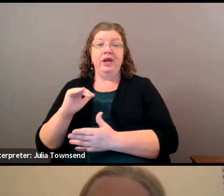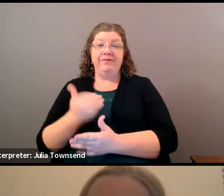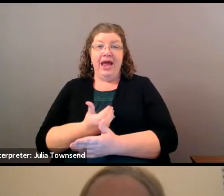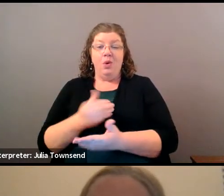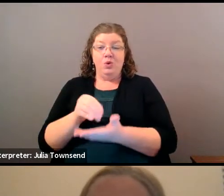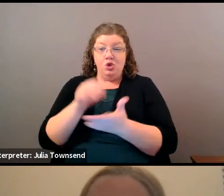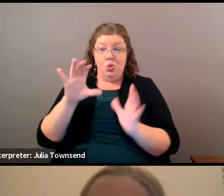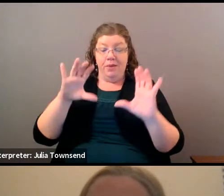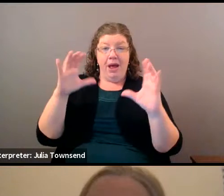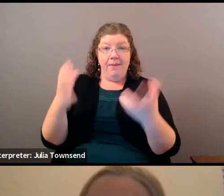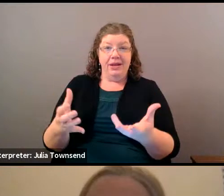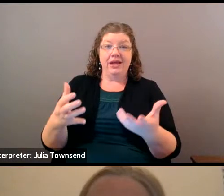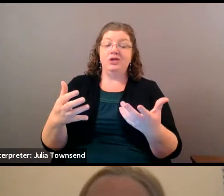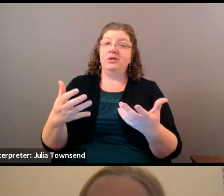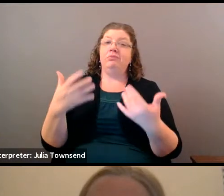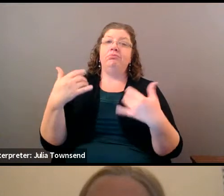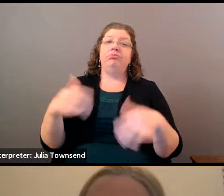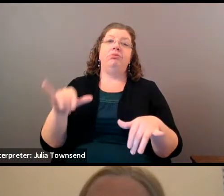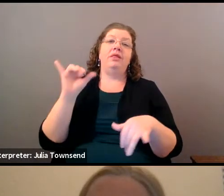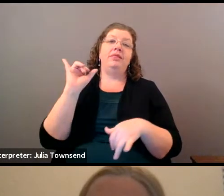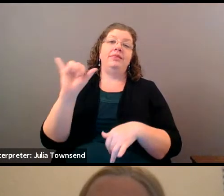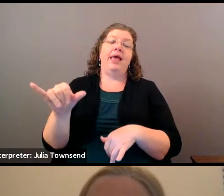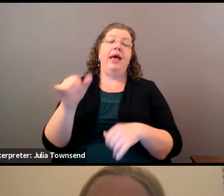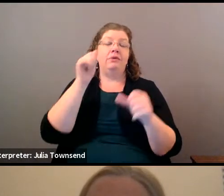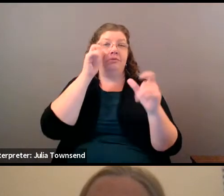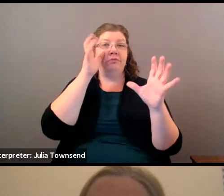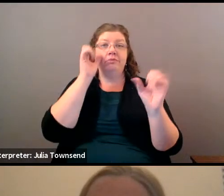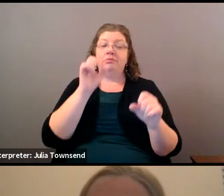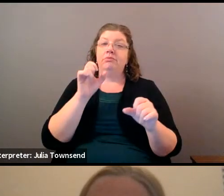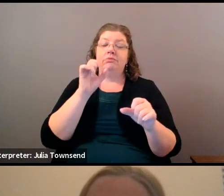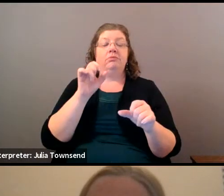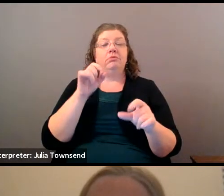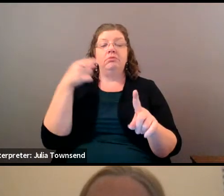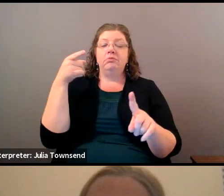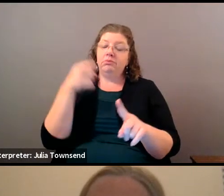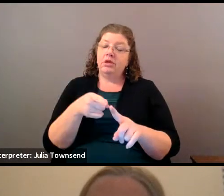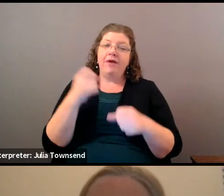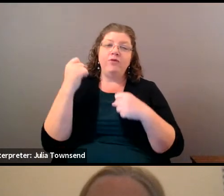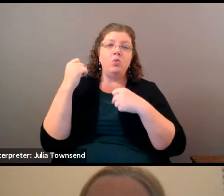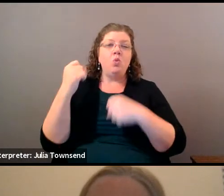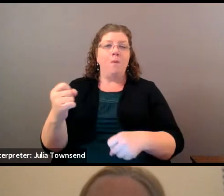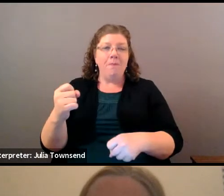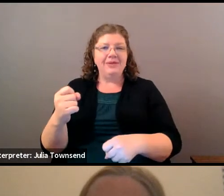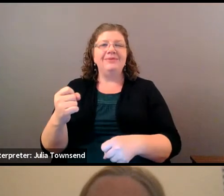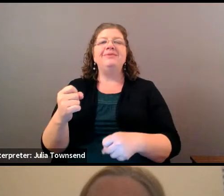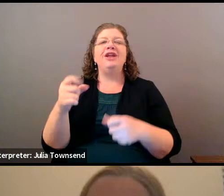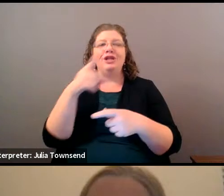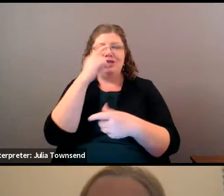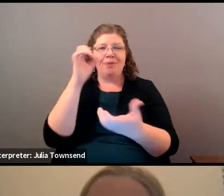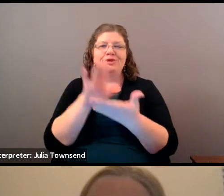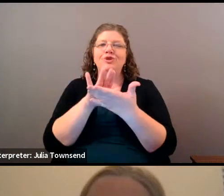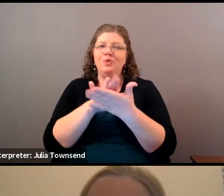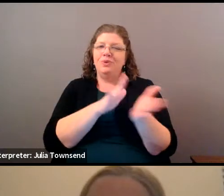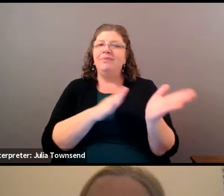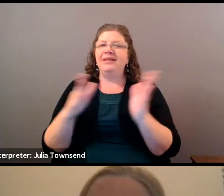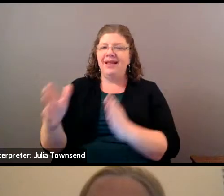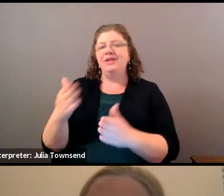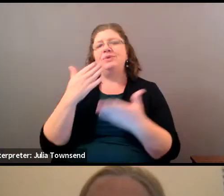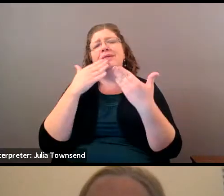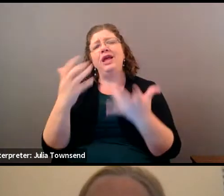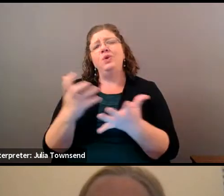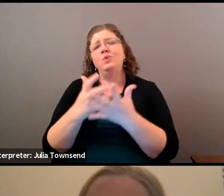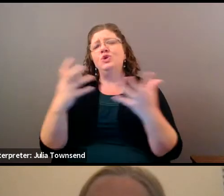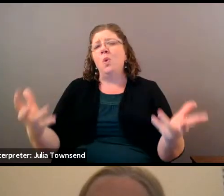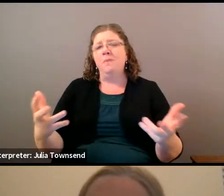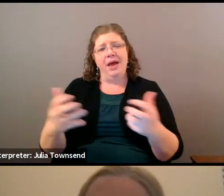student population, that is the definition of a robust summer school plan. So thank you so much. And